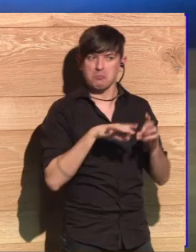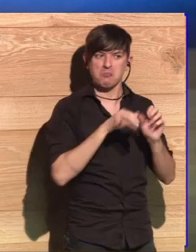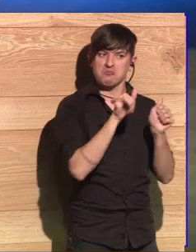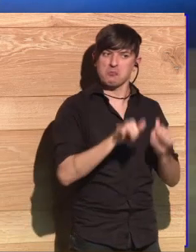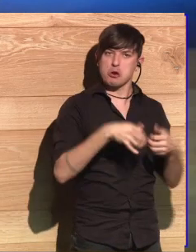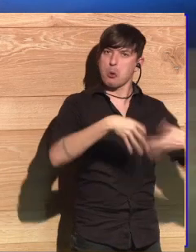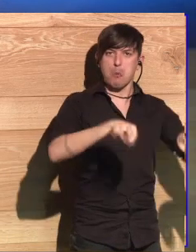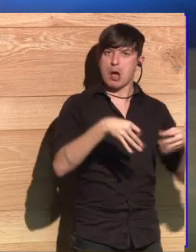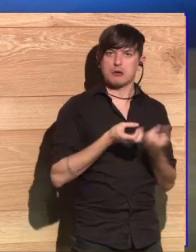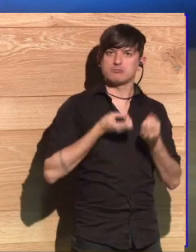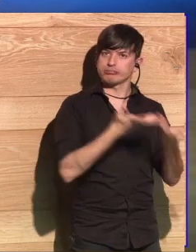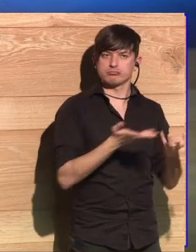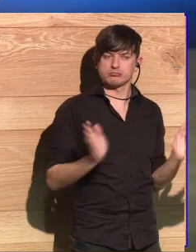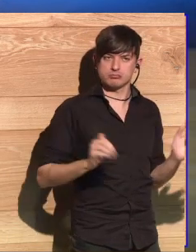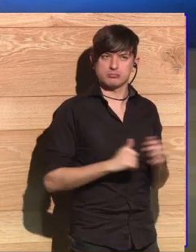I tried to be